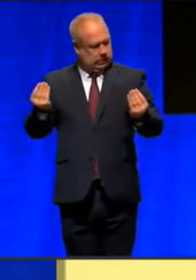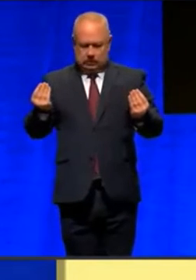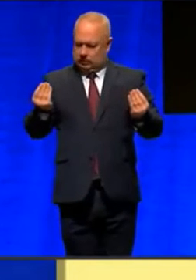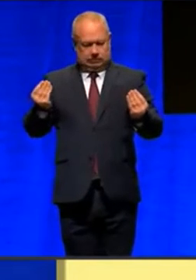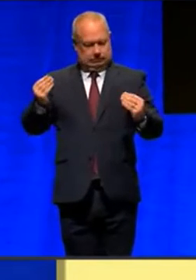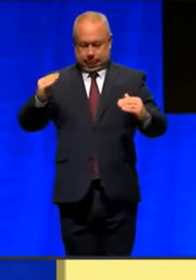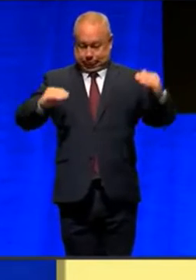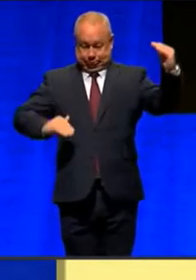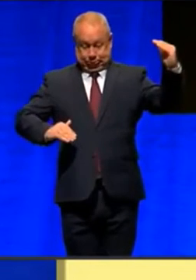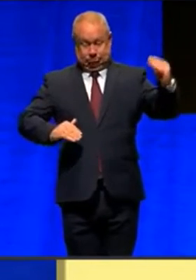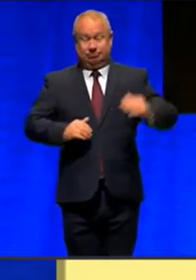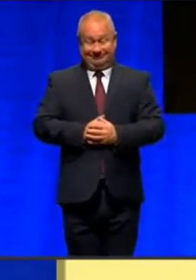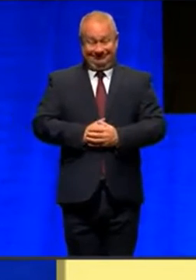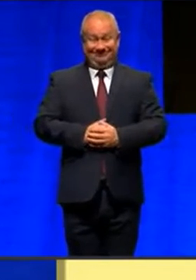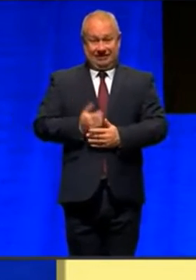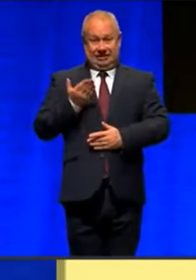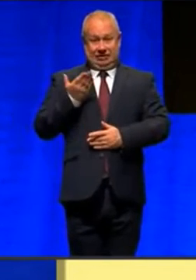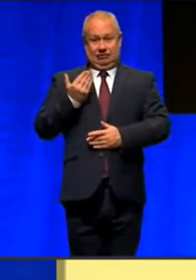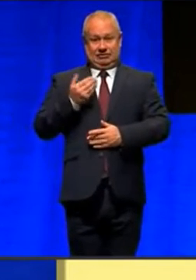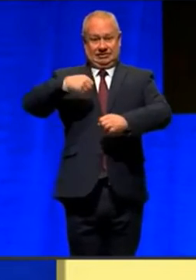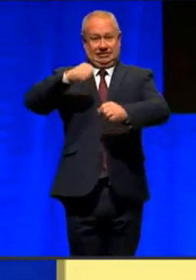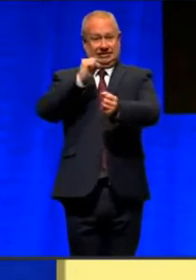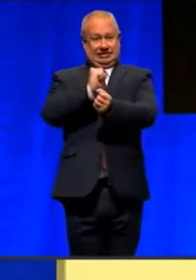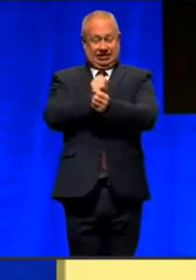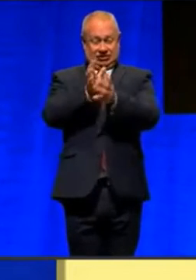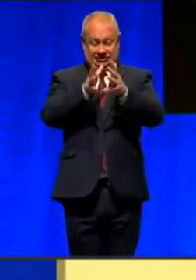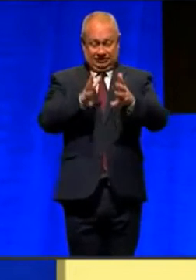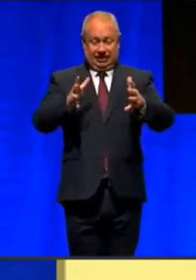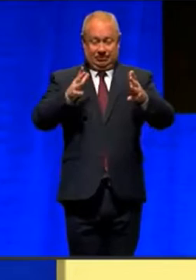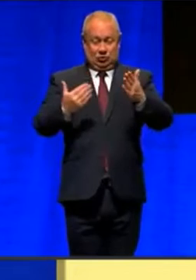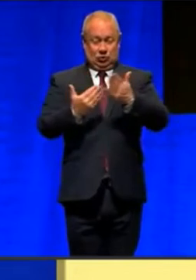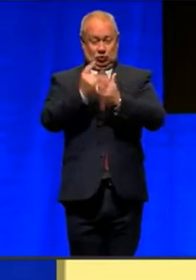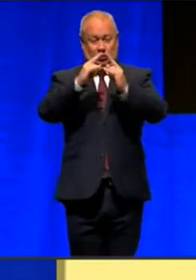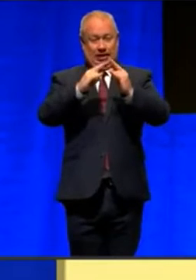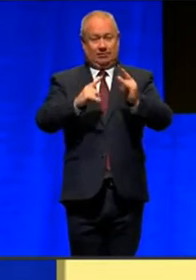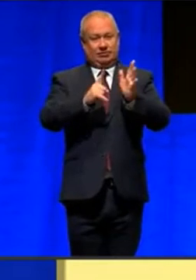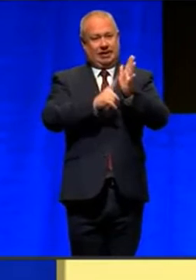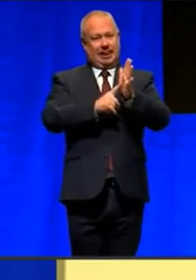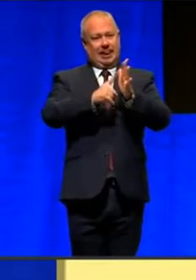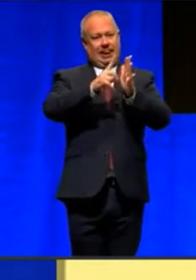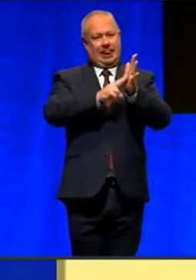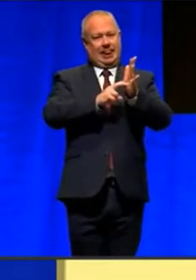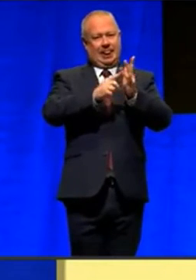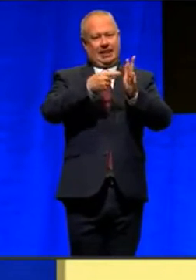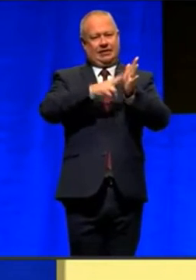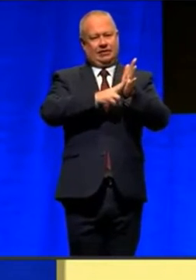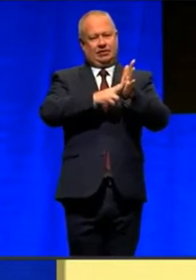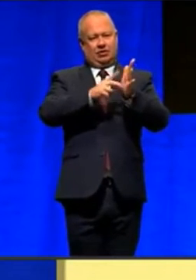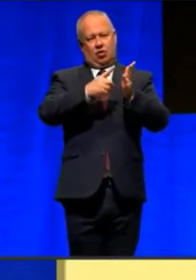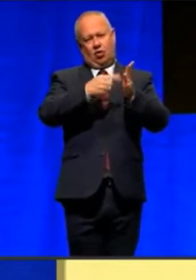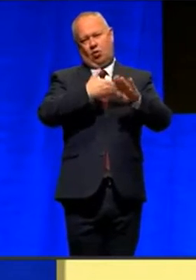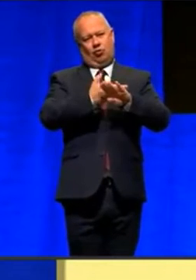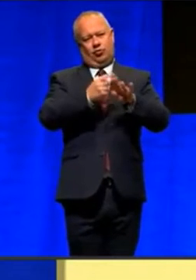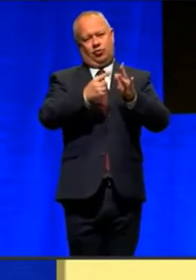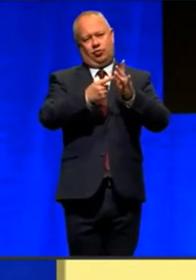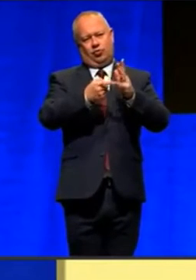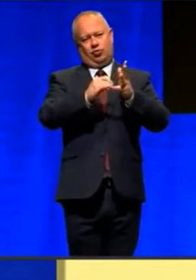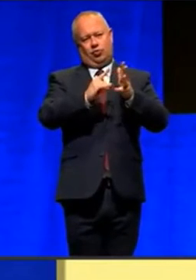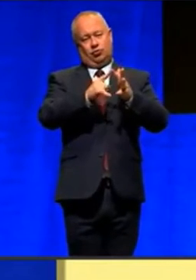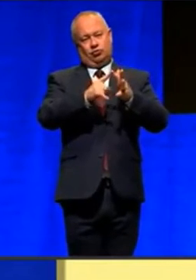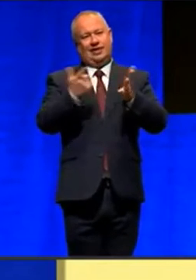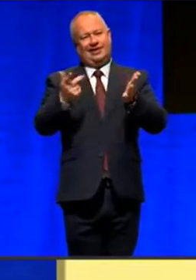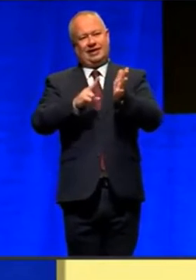In recent times, we've seen an expansion of the detention estate. We've seen camps opening in Linton-on-Ouse and at Napier Barracks. We've